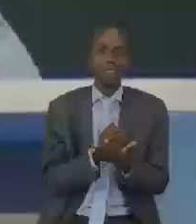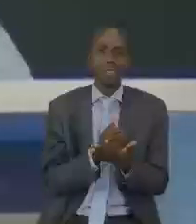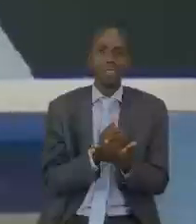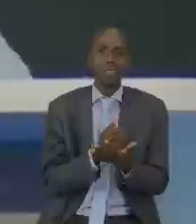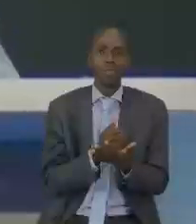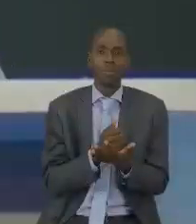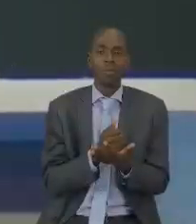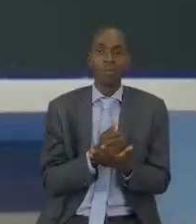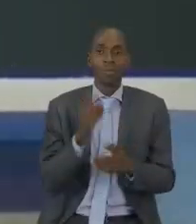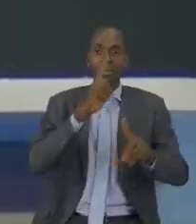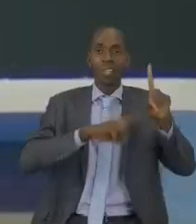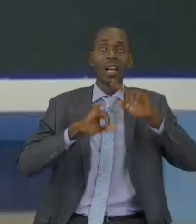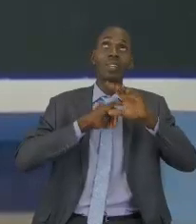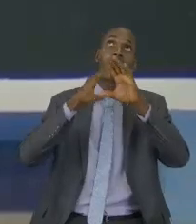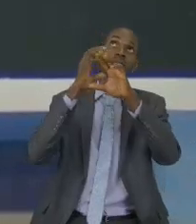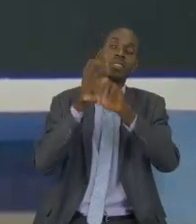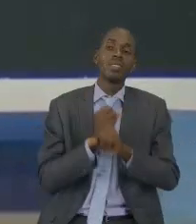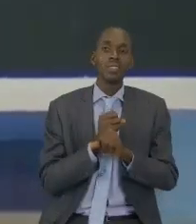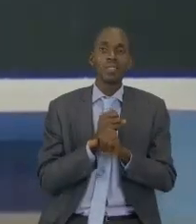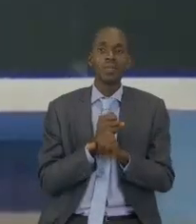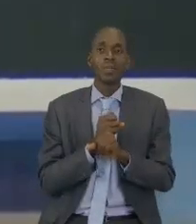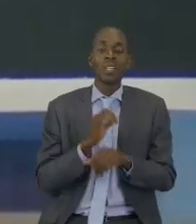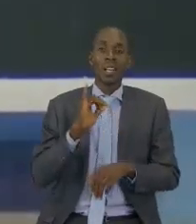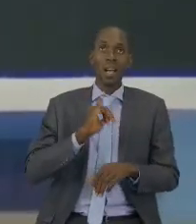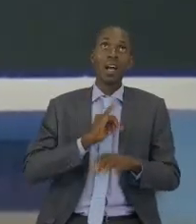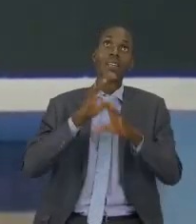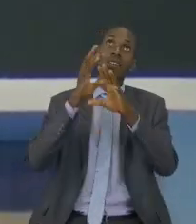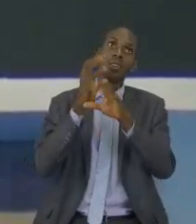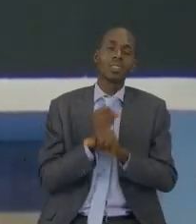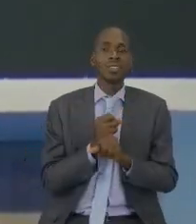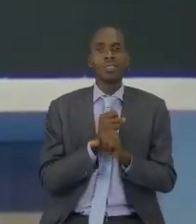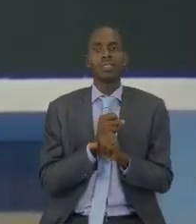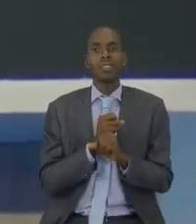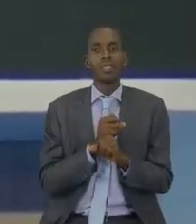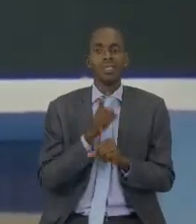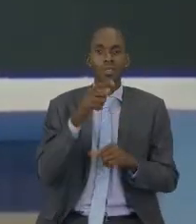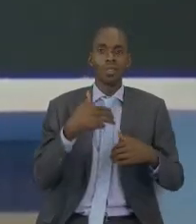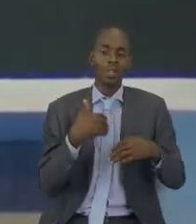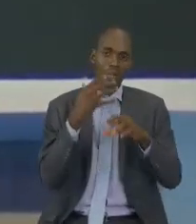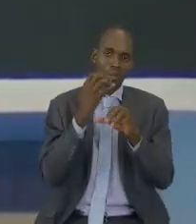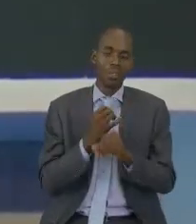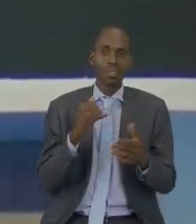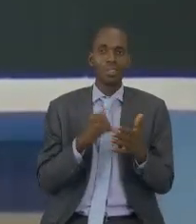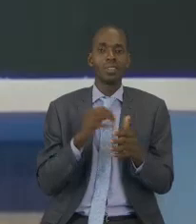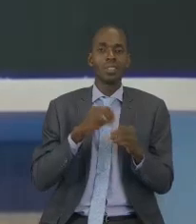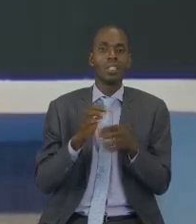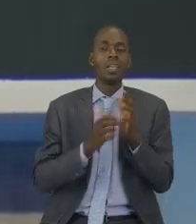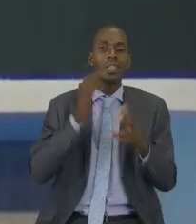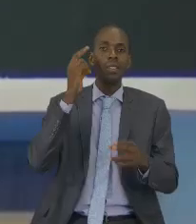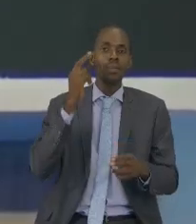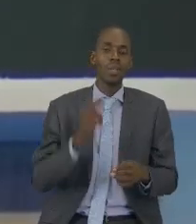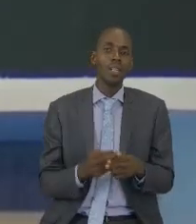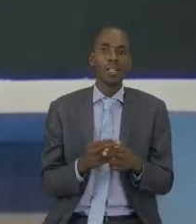I got it. I got it. You have gotten it in Jesus'